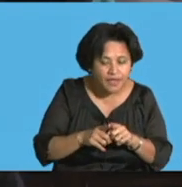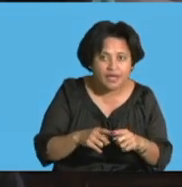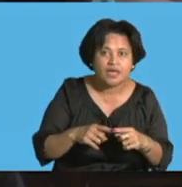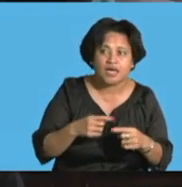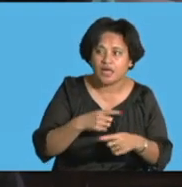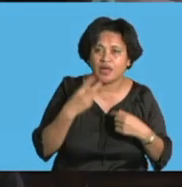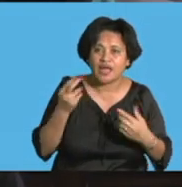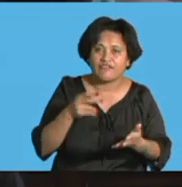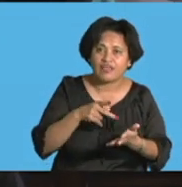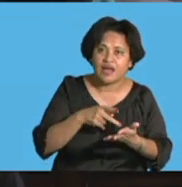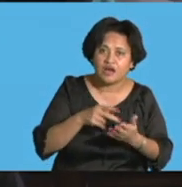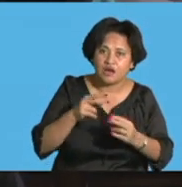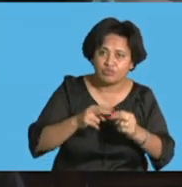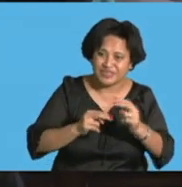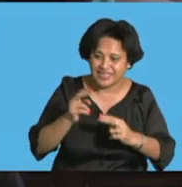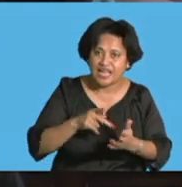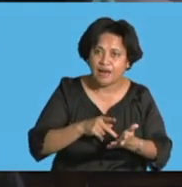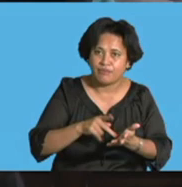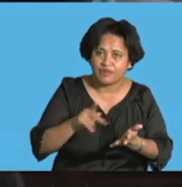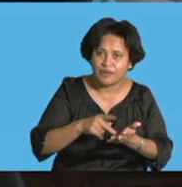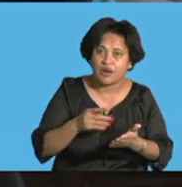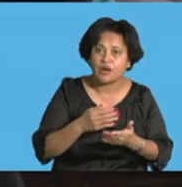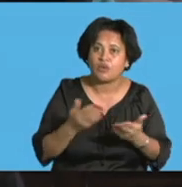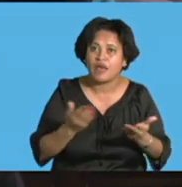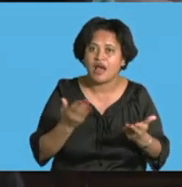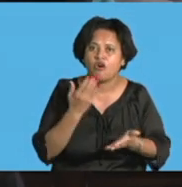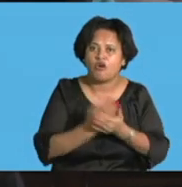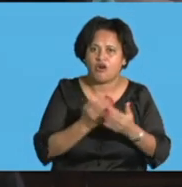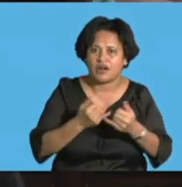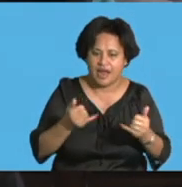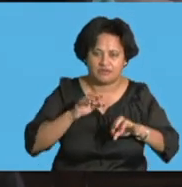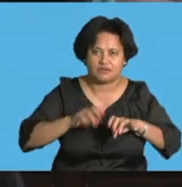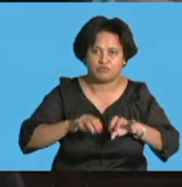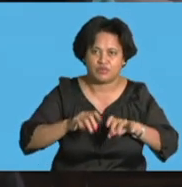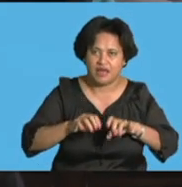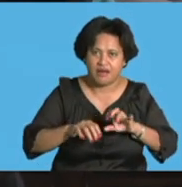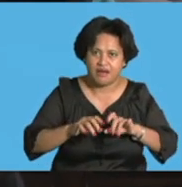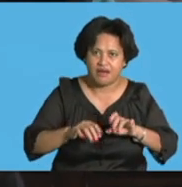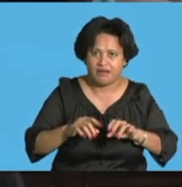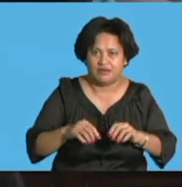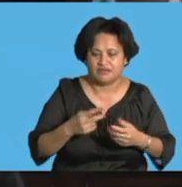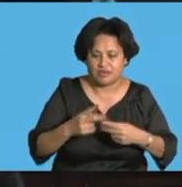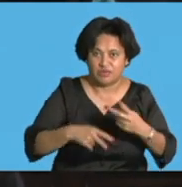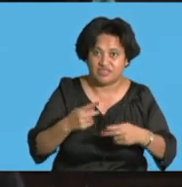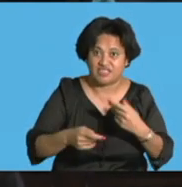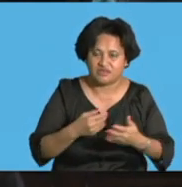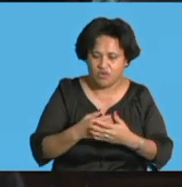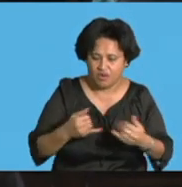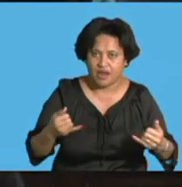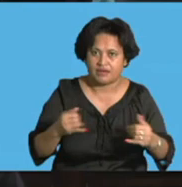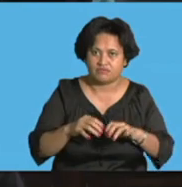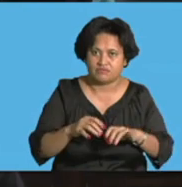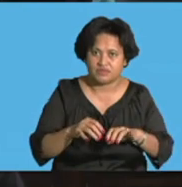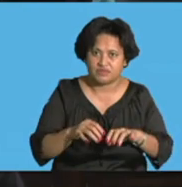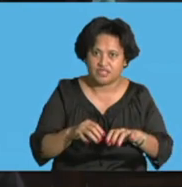permit approval processes entirely online, with extensive work scheduled in the next financial year to prepare